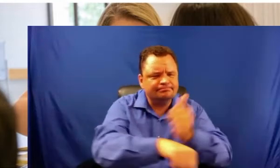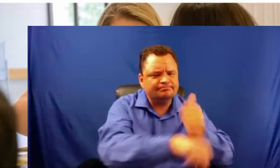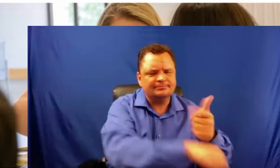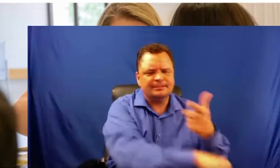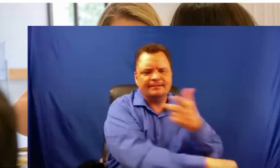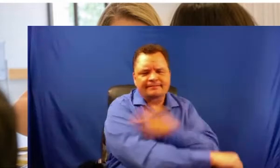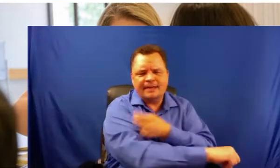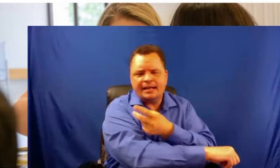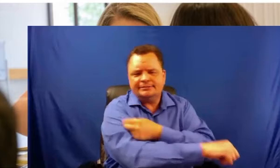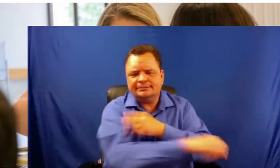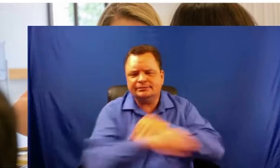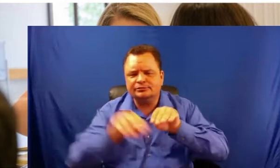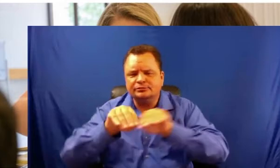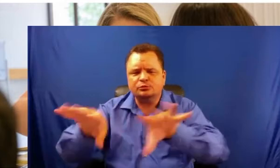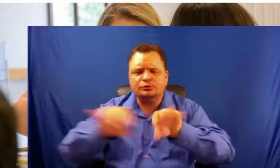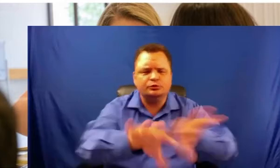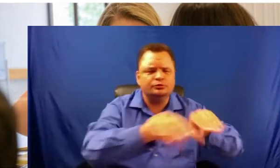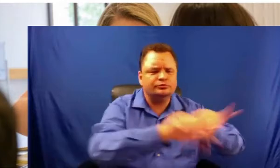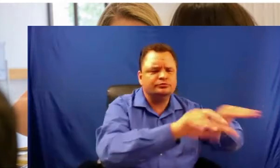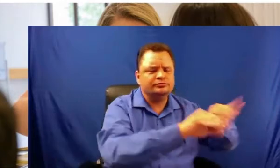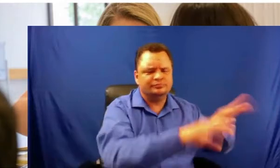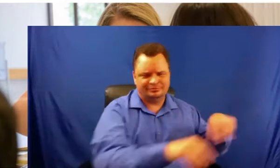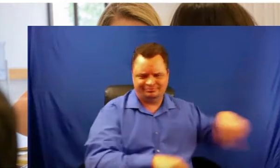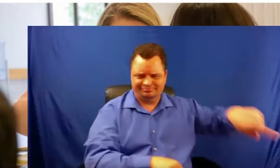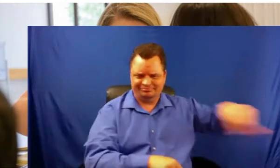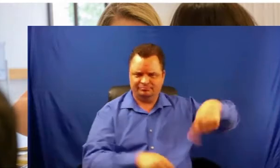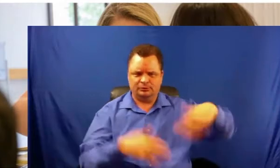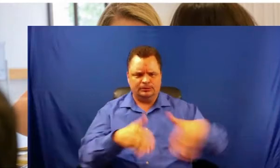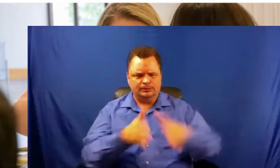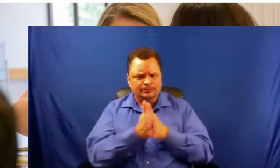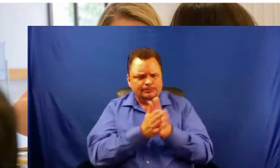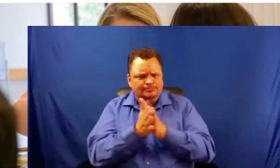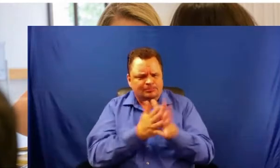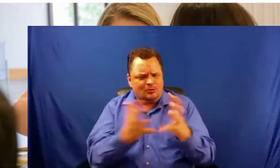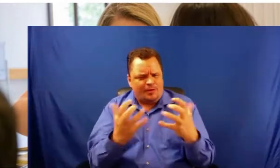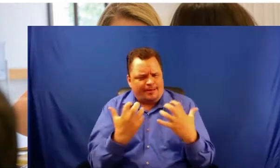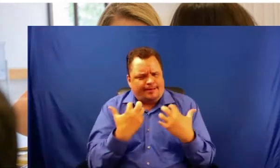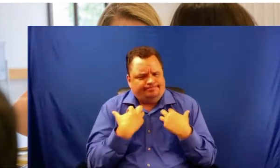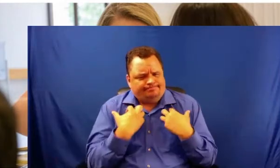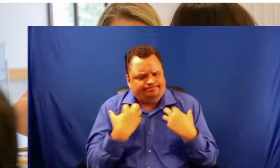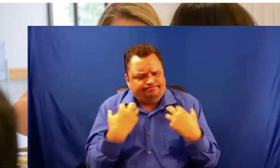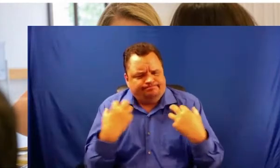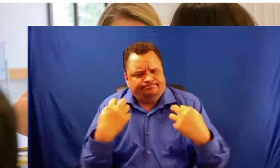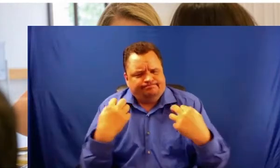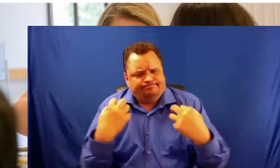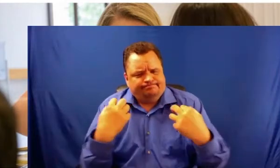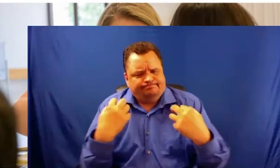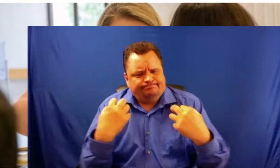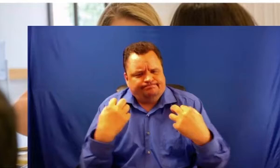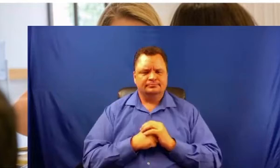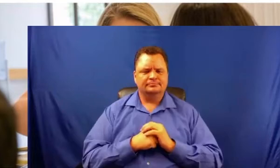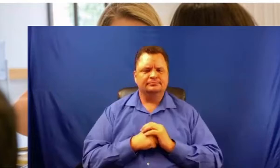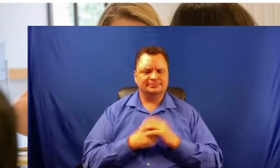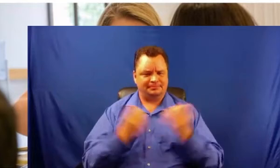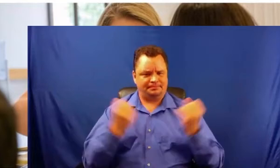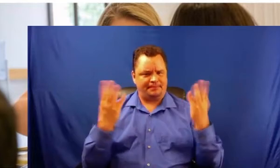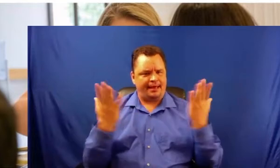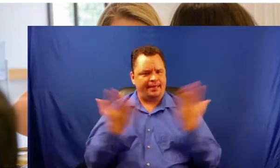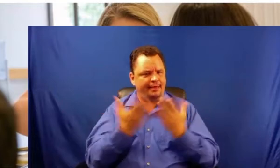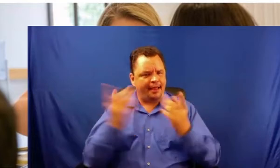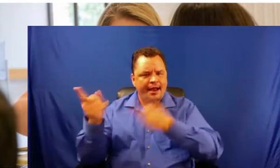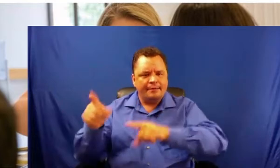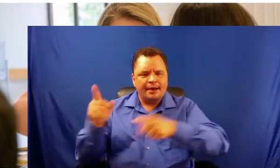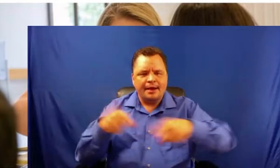for the health of our community. So lots in motion, and happy to answer any